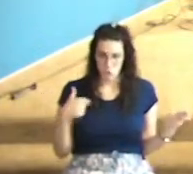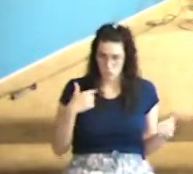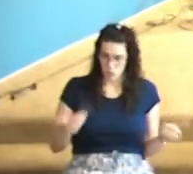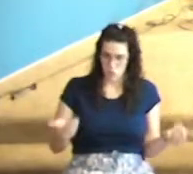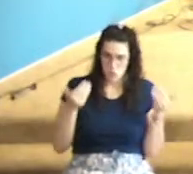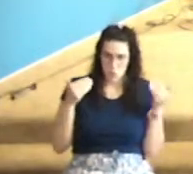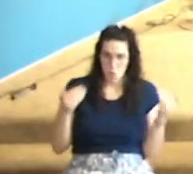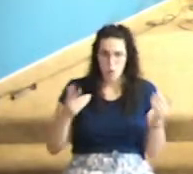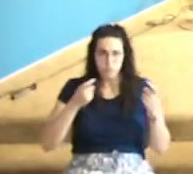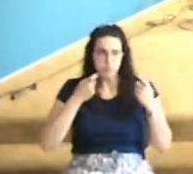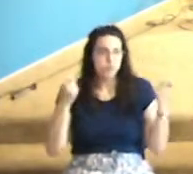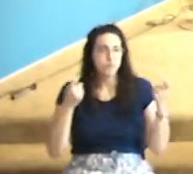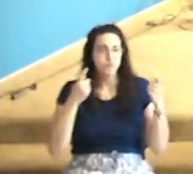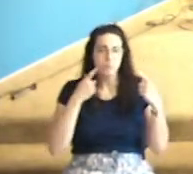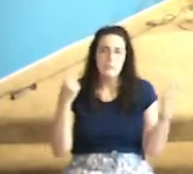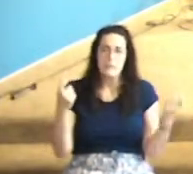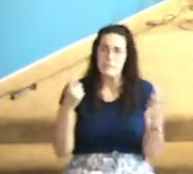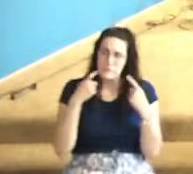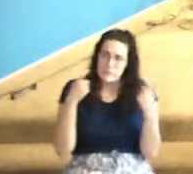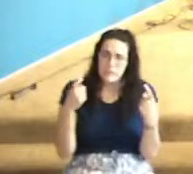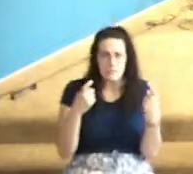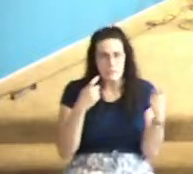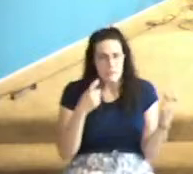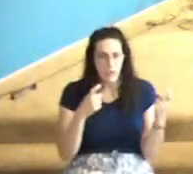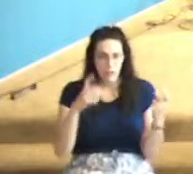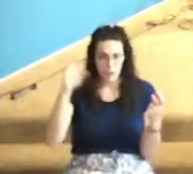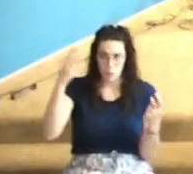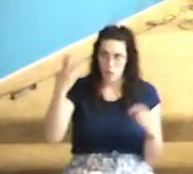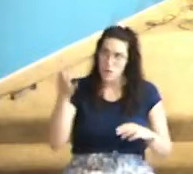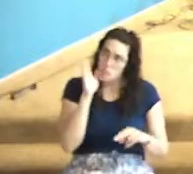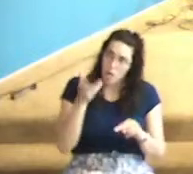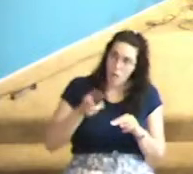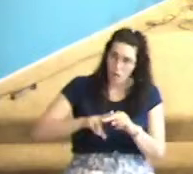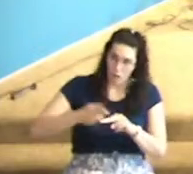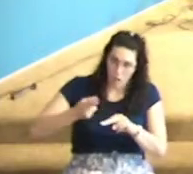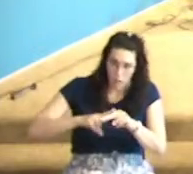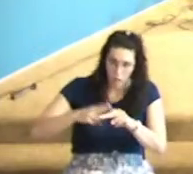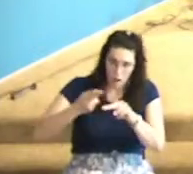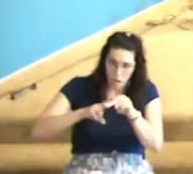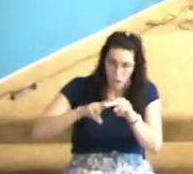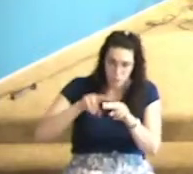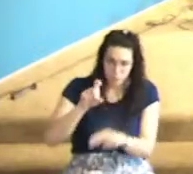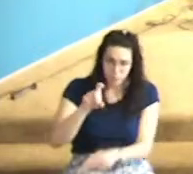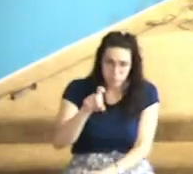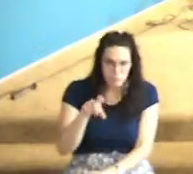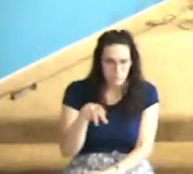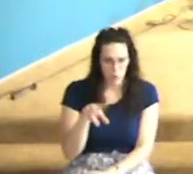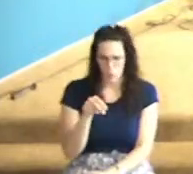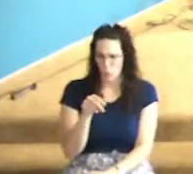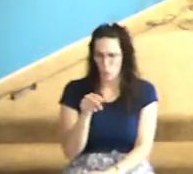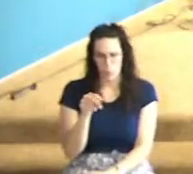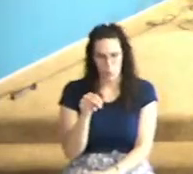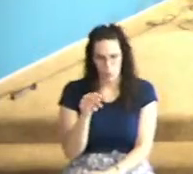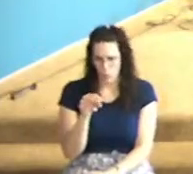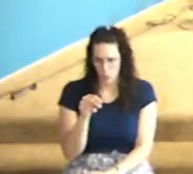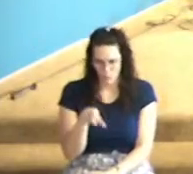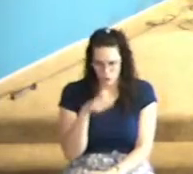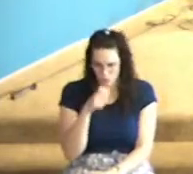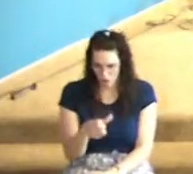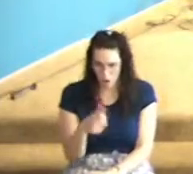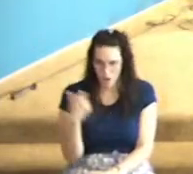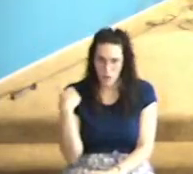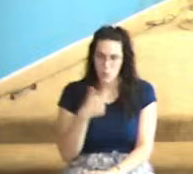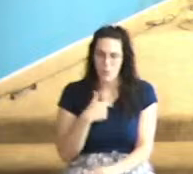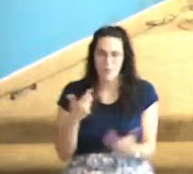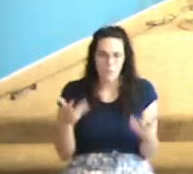go on sinning so that grace may increase? Paul says, by no means. We